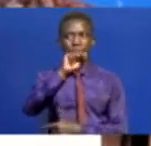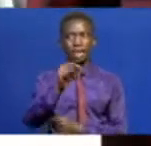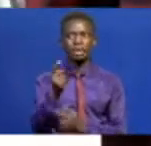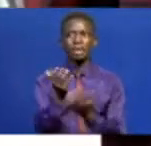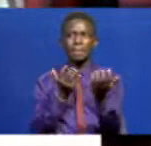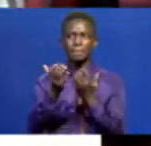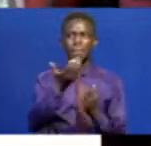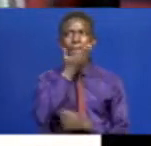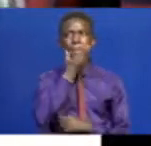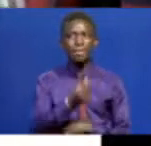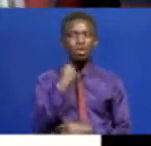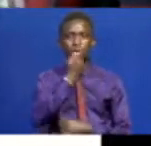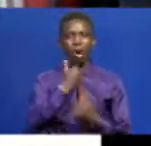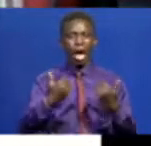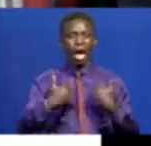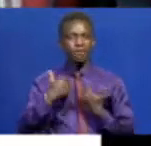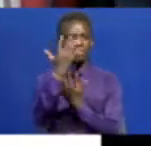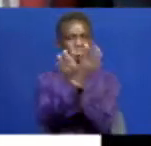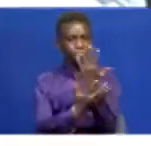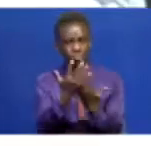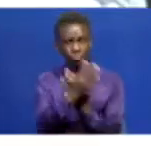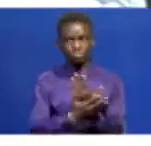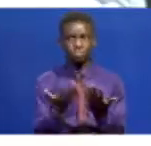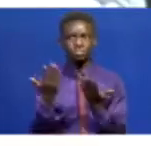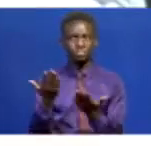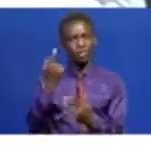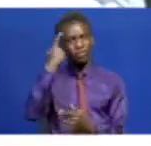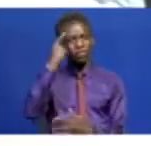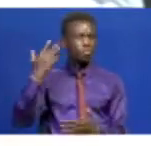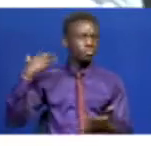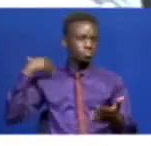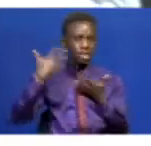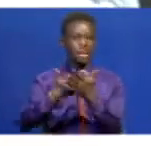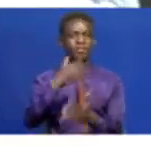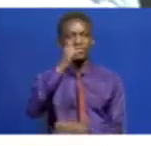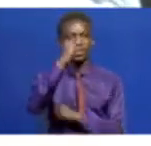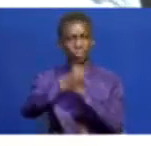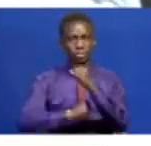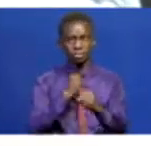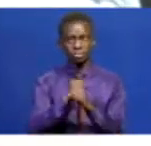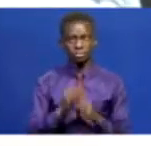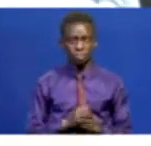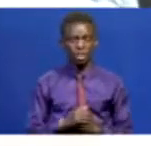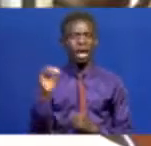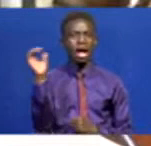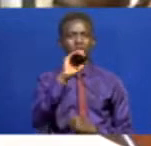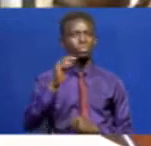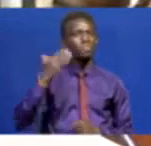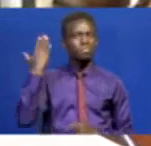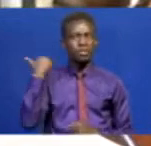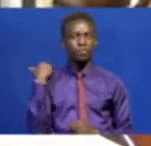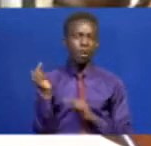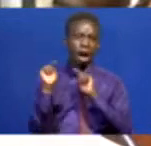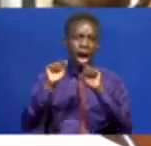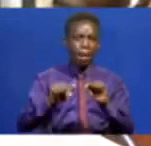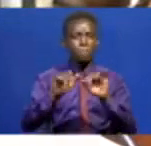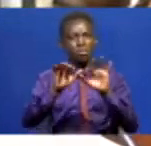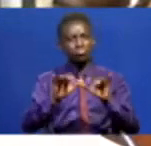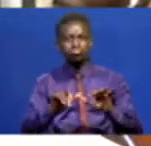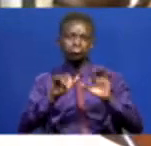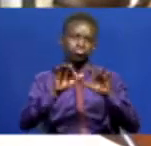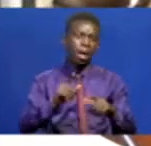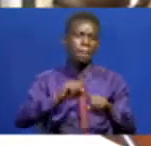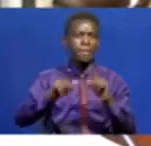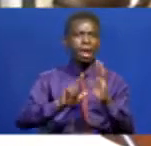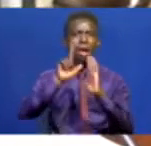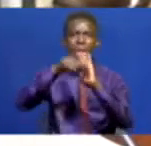businessman who runs a cyber cafe for the past 5 years. Customer walikuwa nakuja wana browse, but after simu